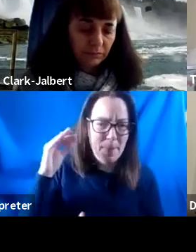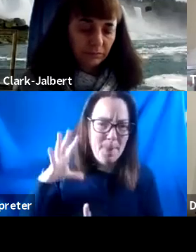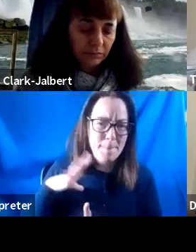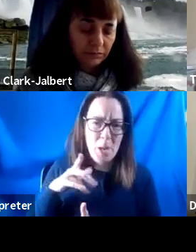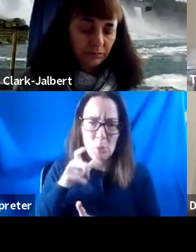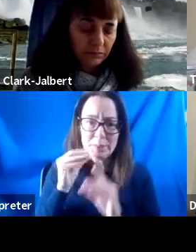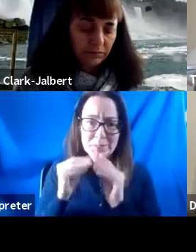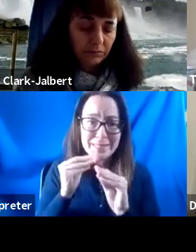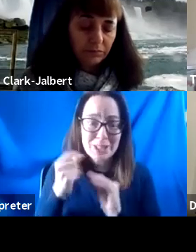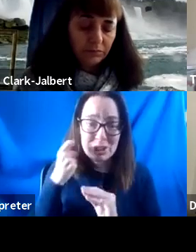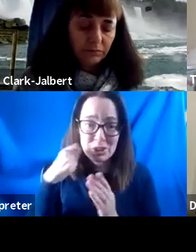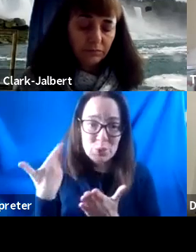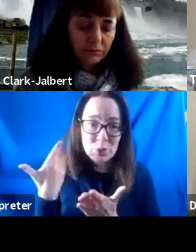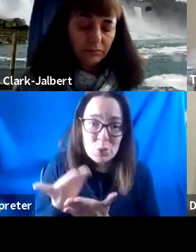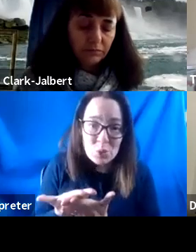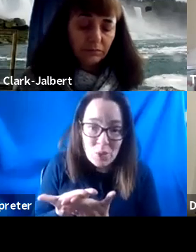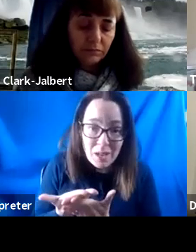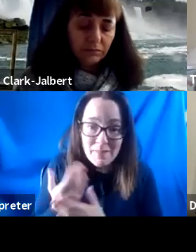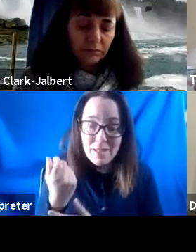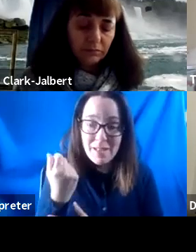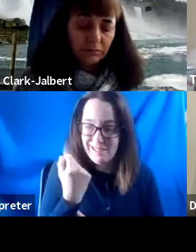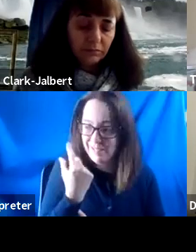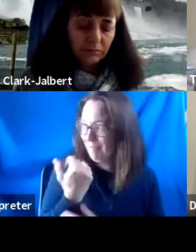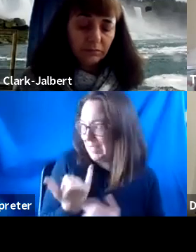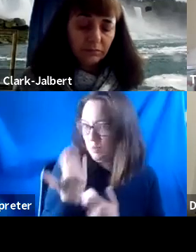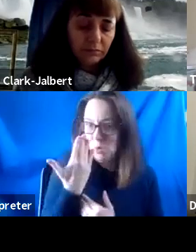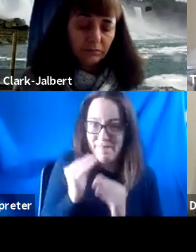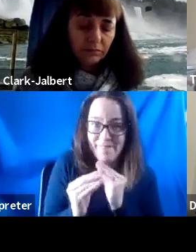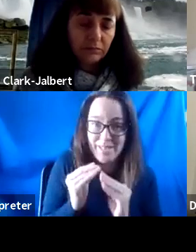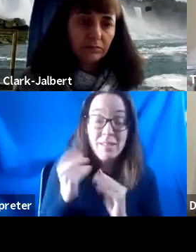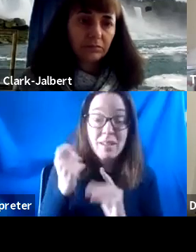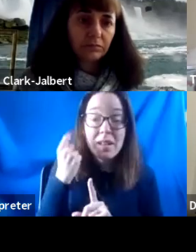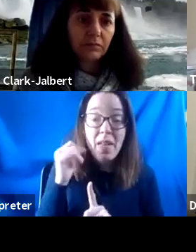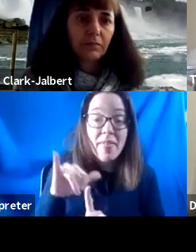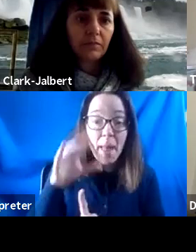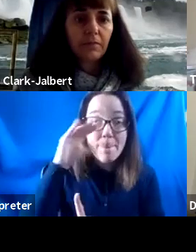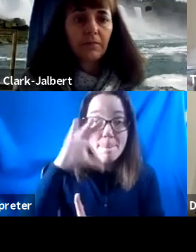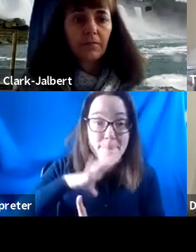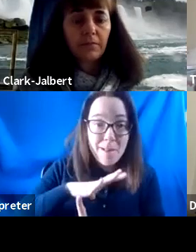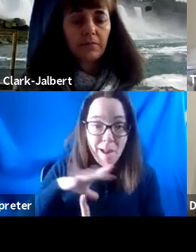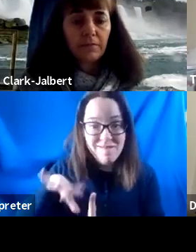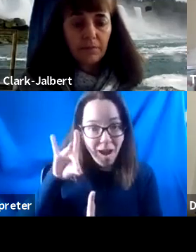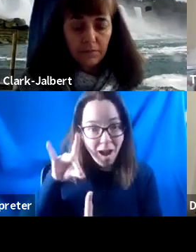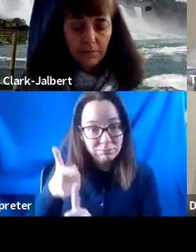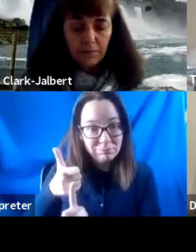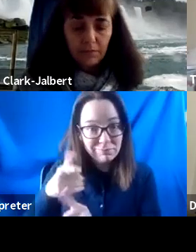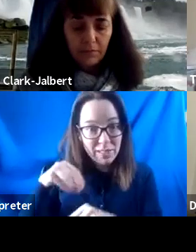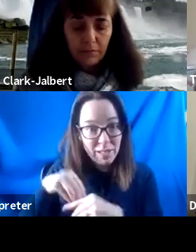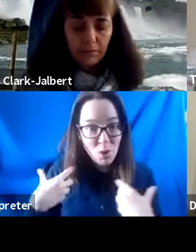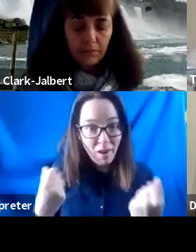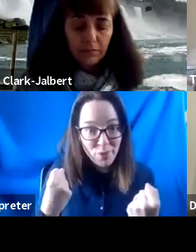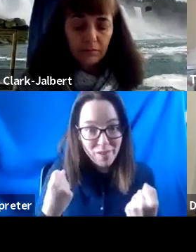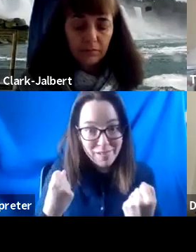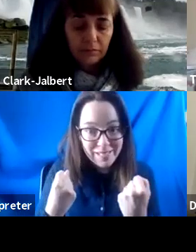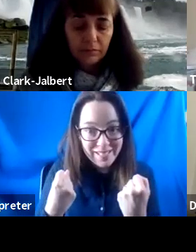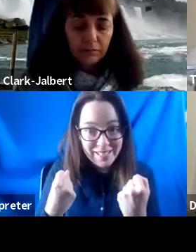it. Turned out he was in recovery. And so it was really wonderful just hanging out with him. And, you know, we both had our masks on,